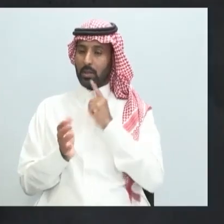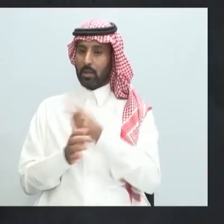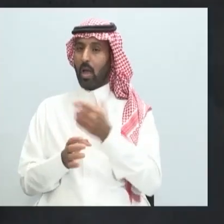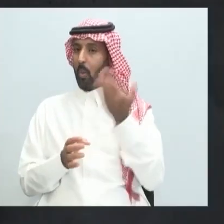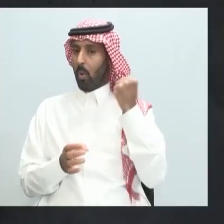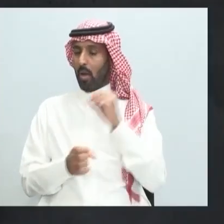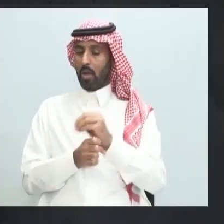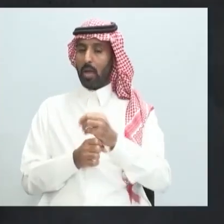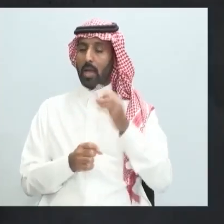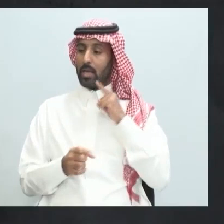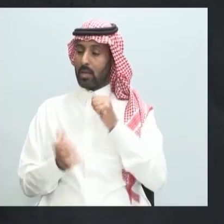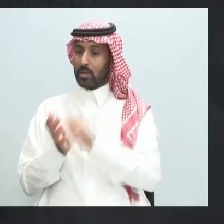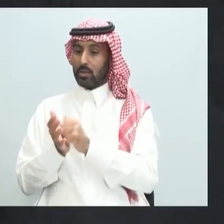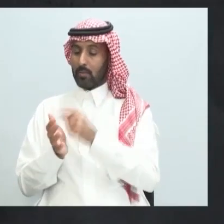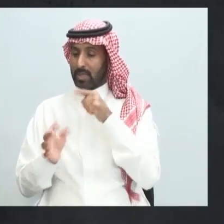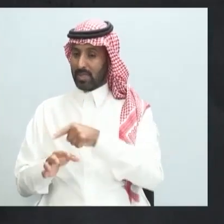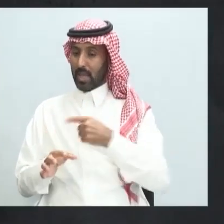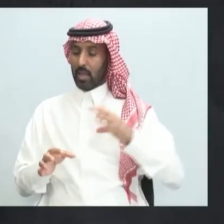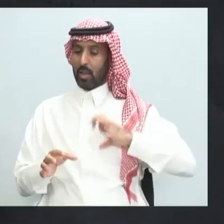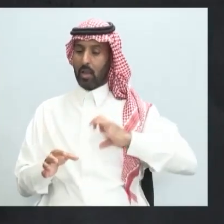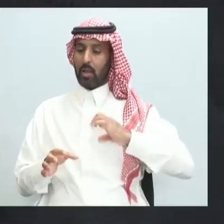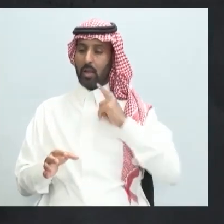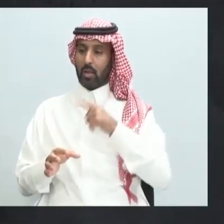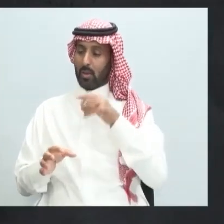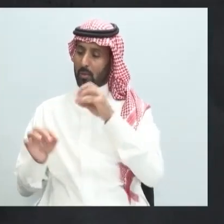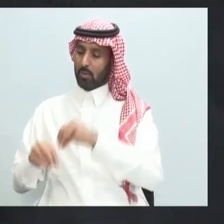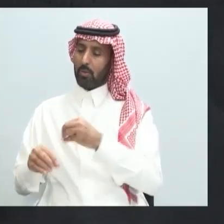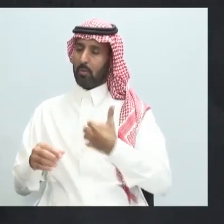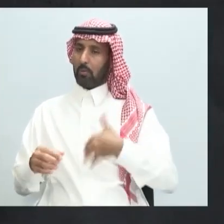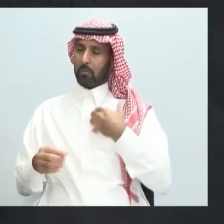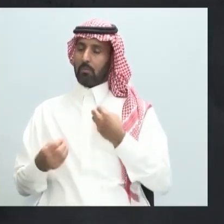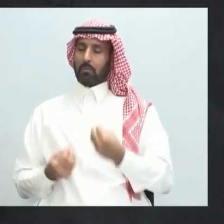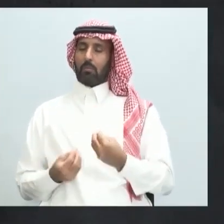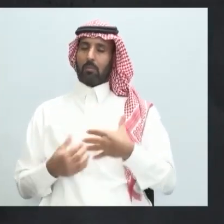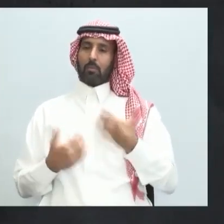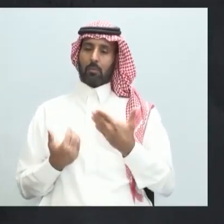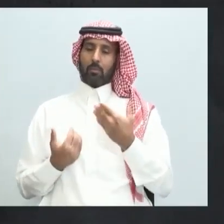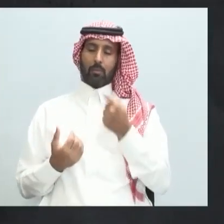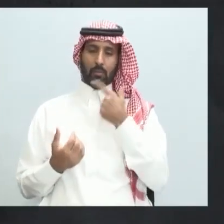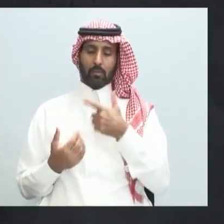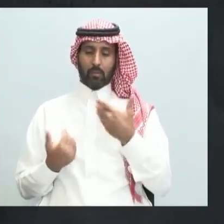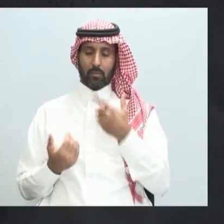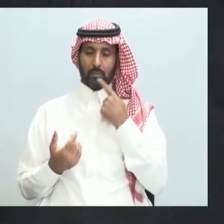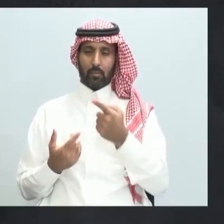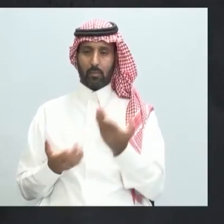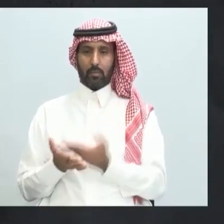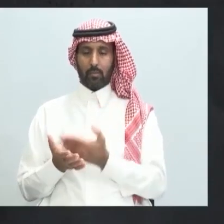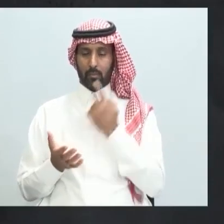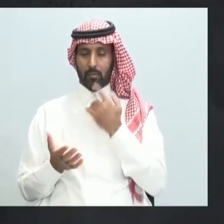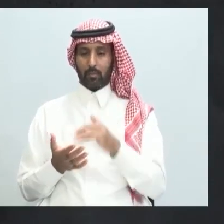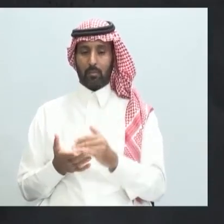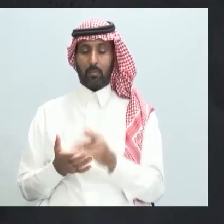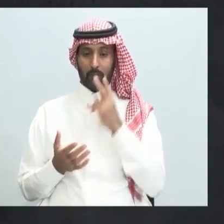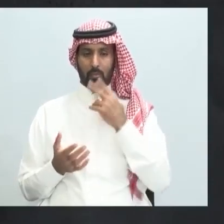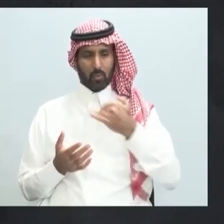earlier. Home is the heart is. Home is where your heart feel that it's at ease and is eager to go to if